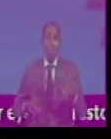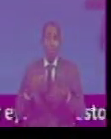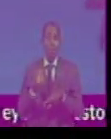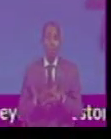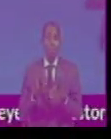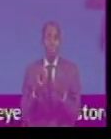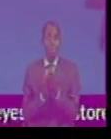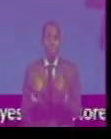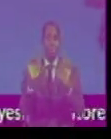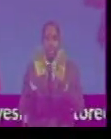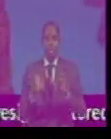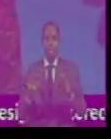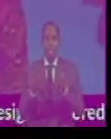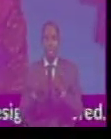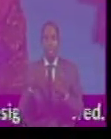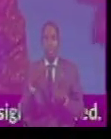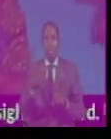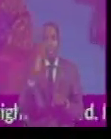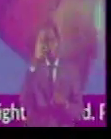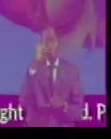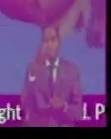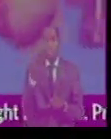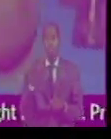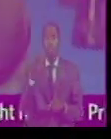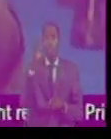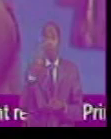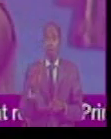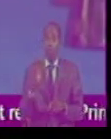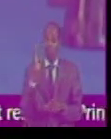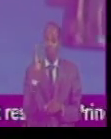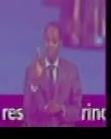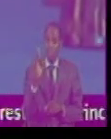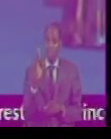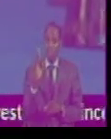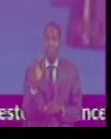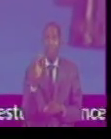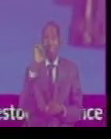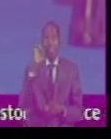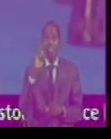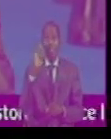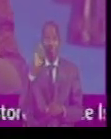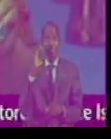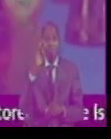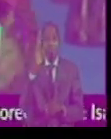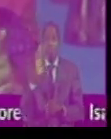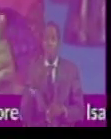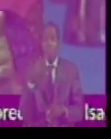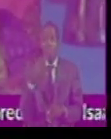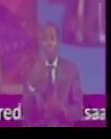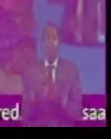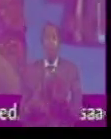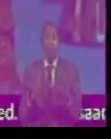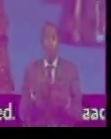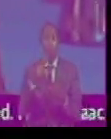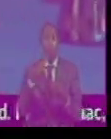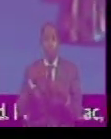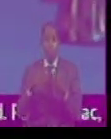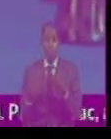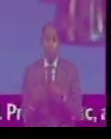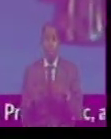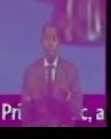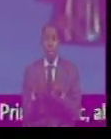be yourself. Praise the Lord." But on that Sunday, as a man of God preached, he